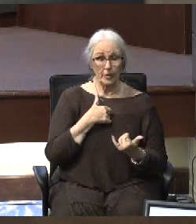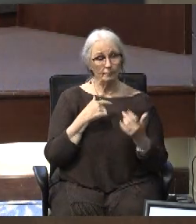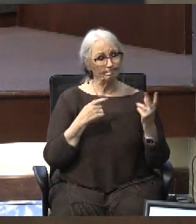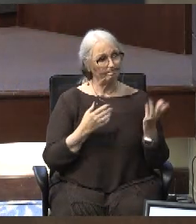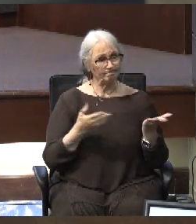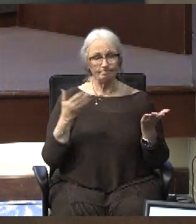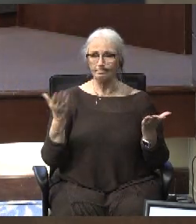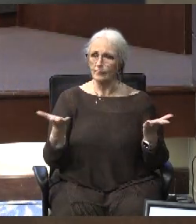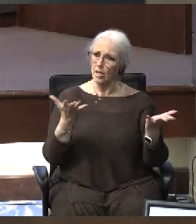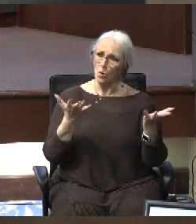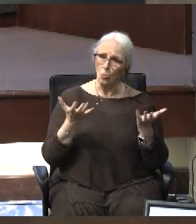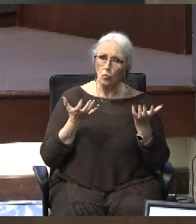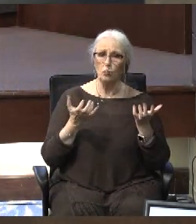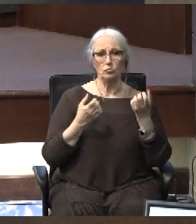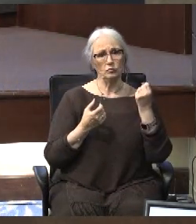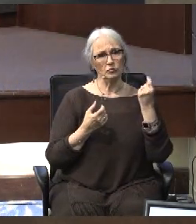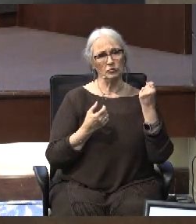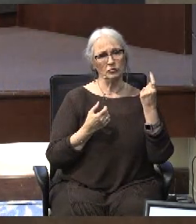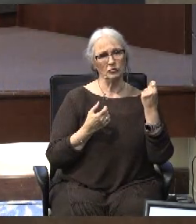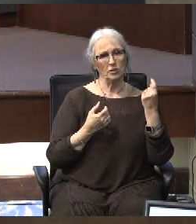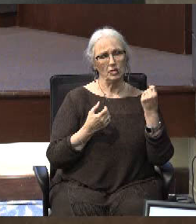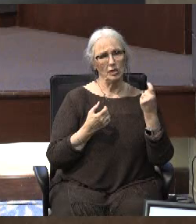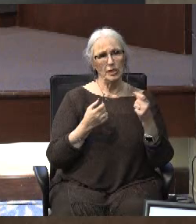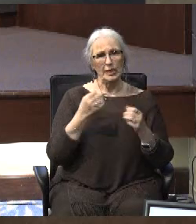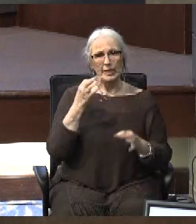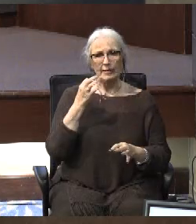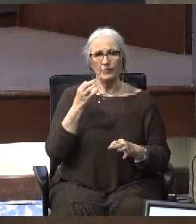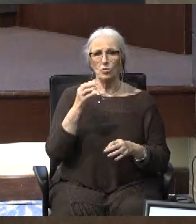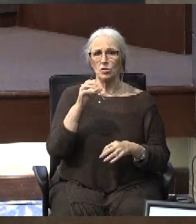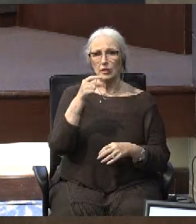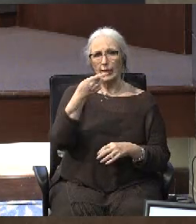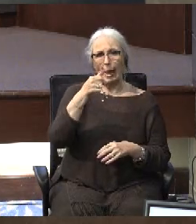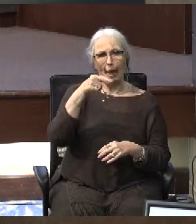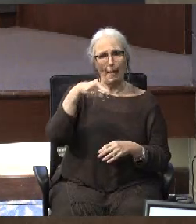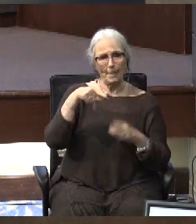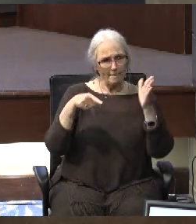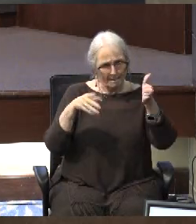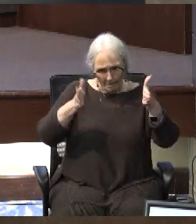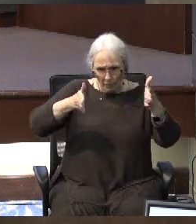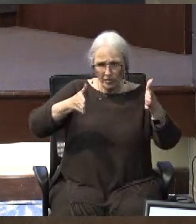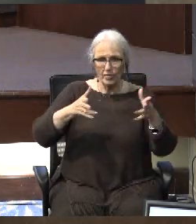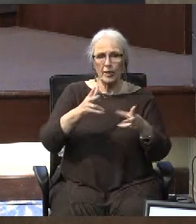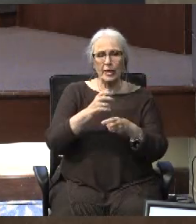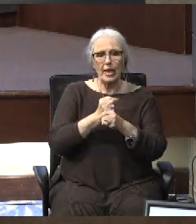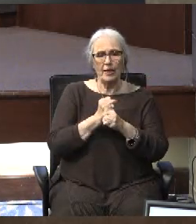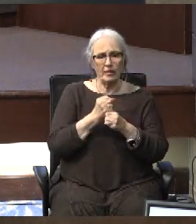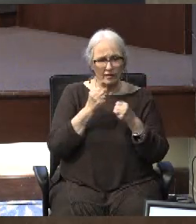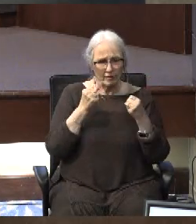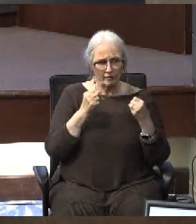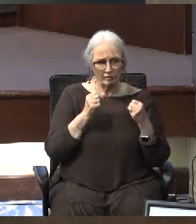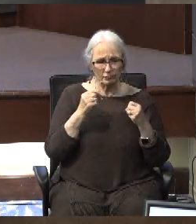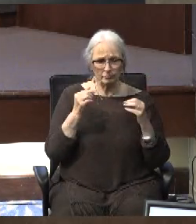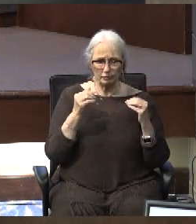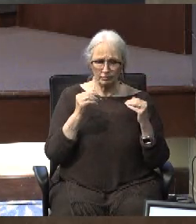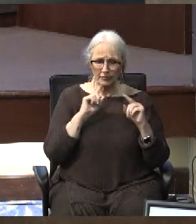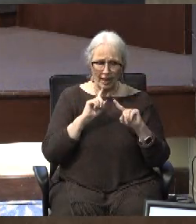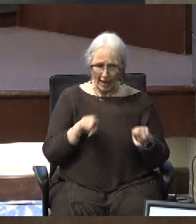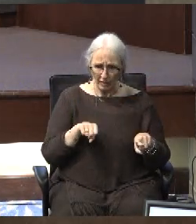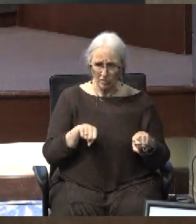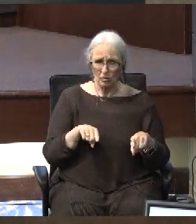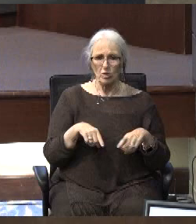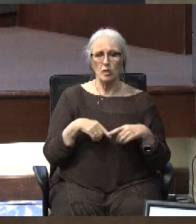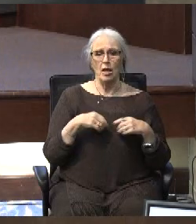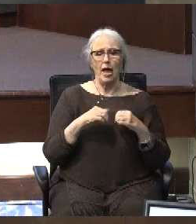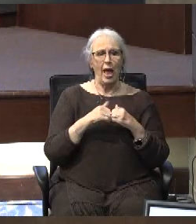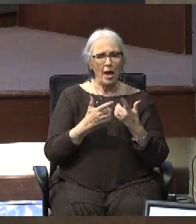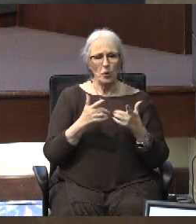to understand if there's a gap in getting us to outcomes and outcomes quickly for neighbors. I would like to know where